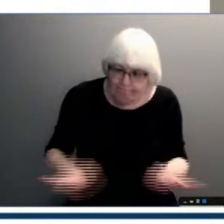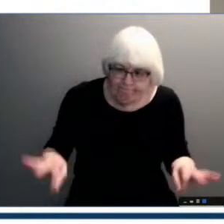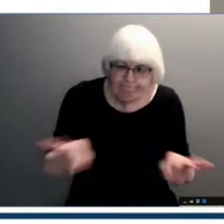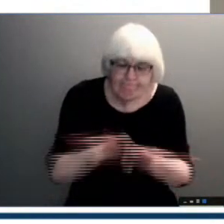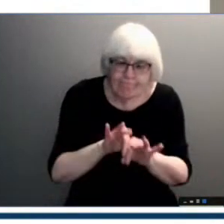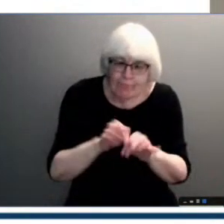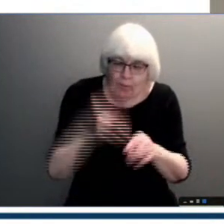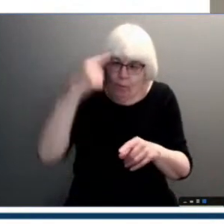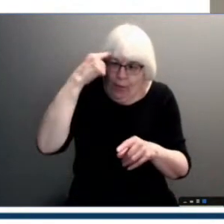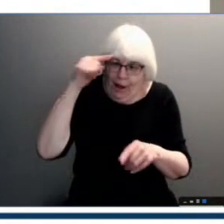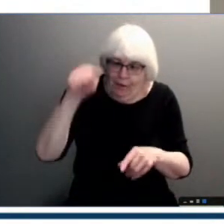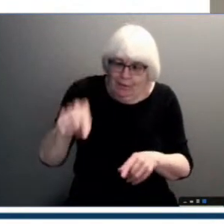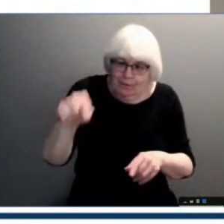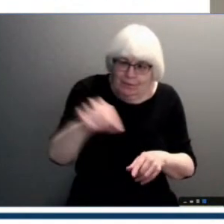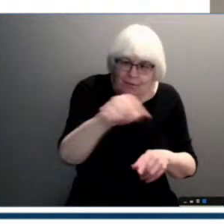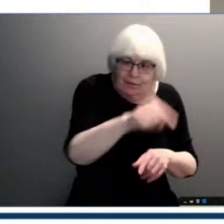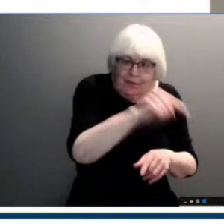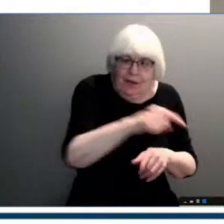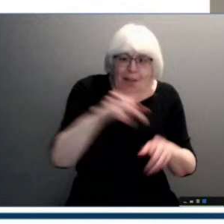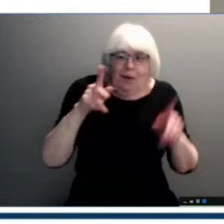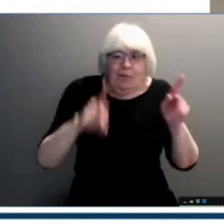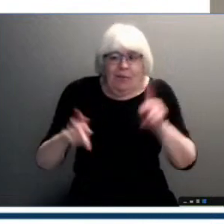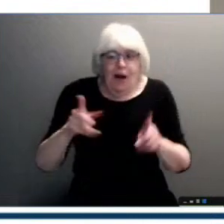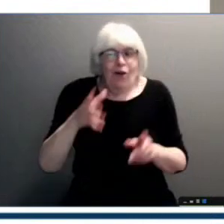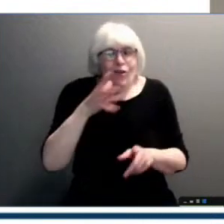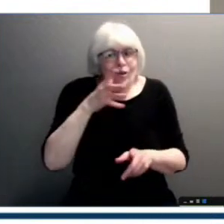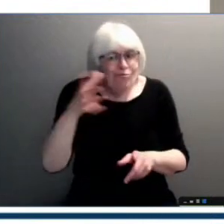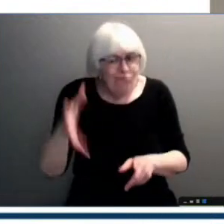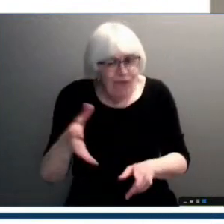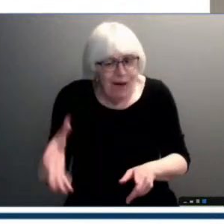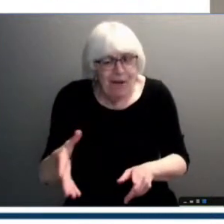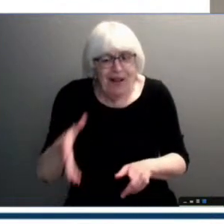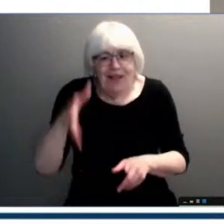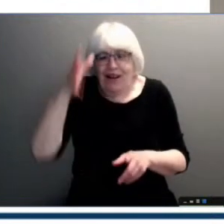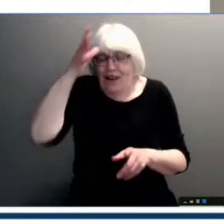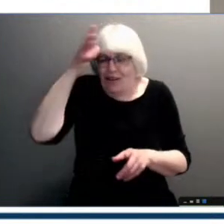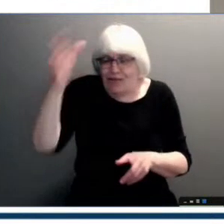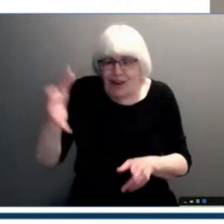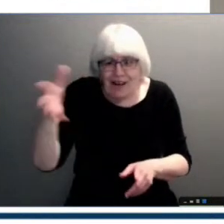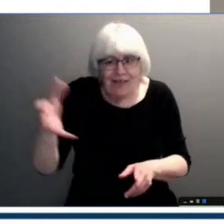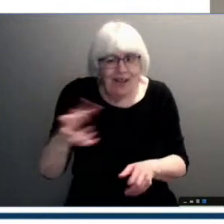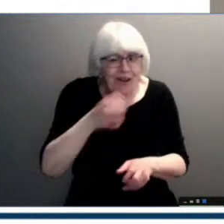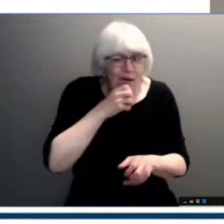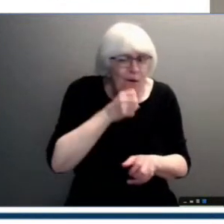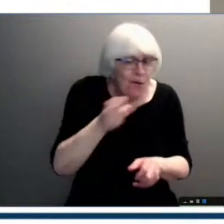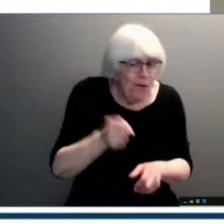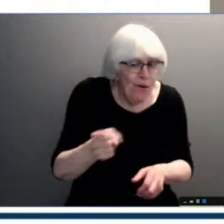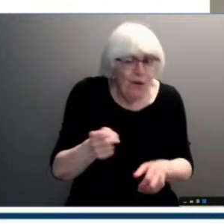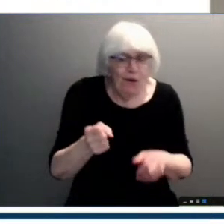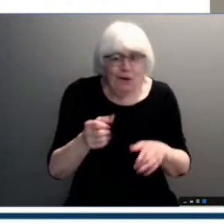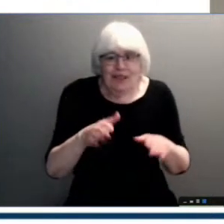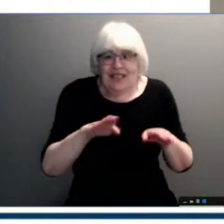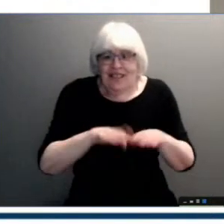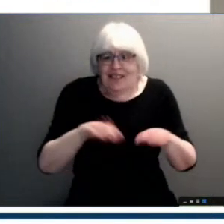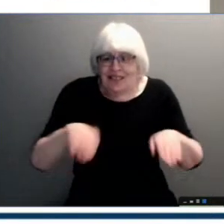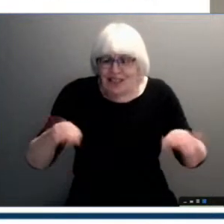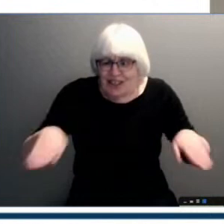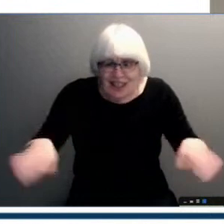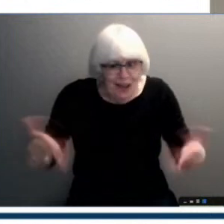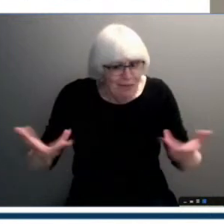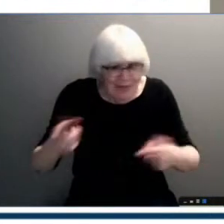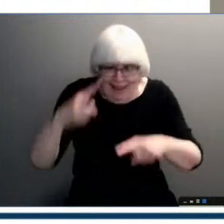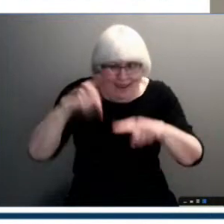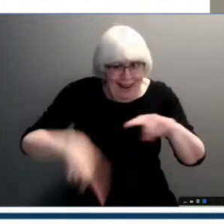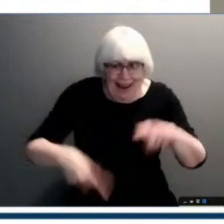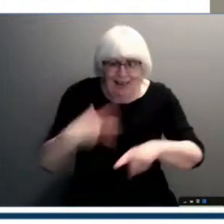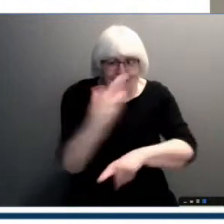our grandparents, those who are immune compromised, and young children who can't get vaccine or who have only had the opportunity to get one